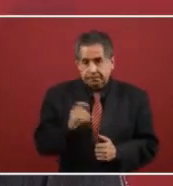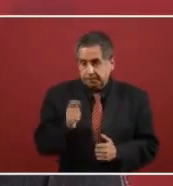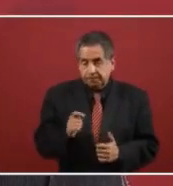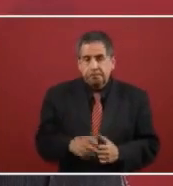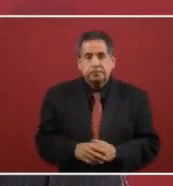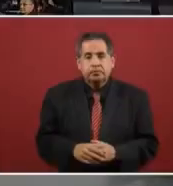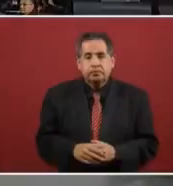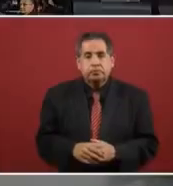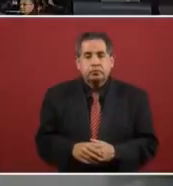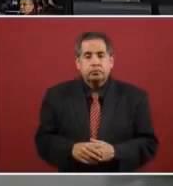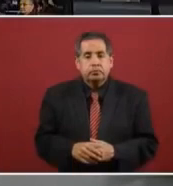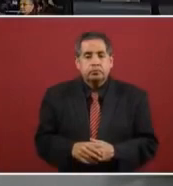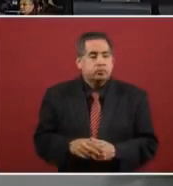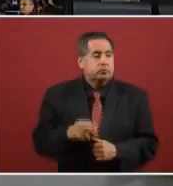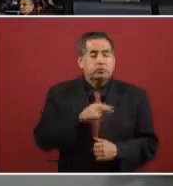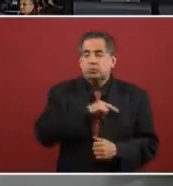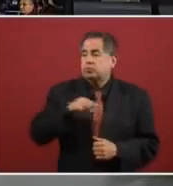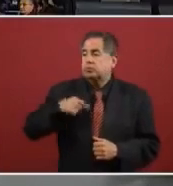nosotros